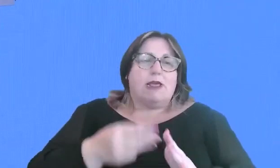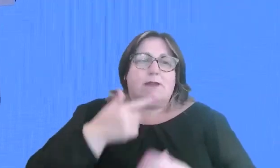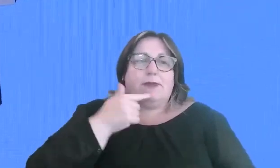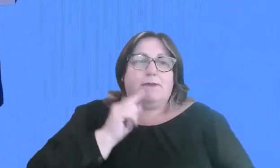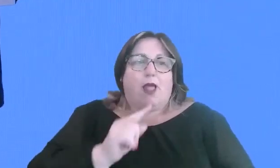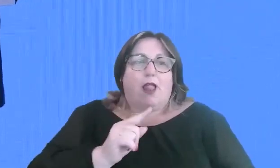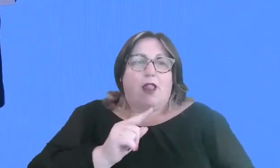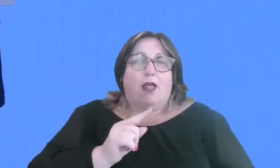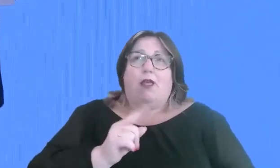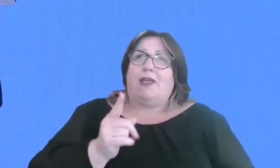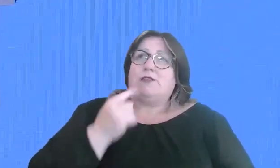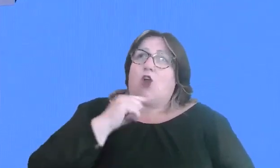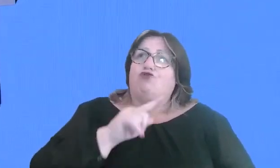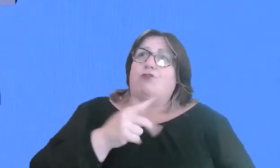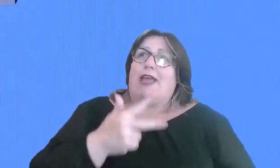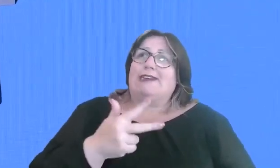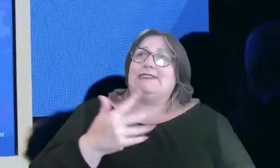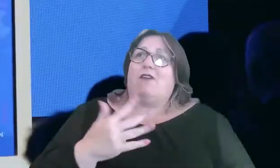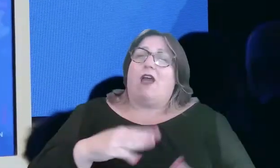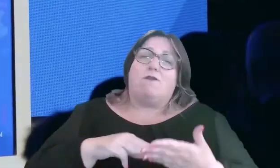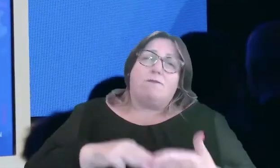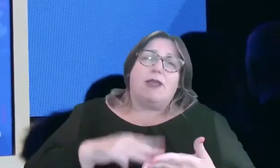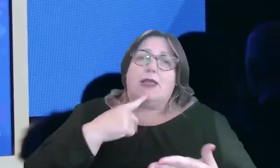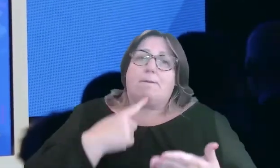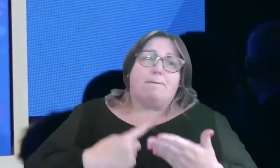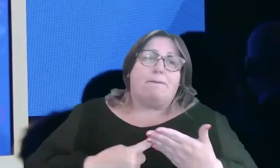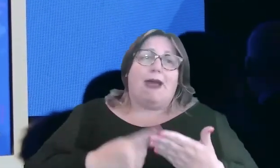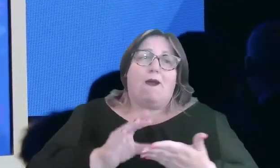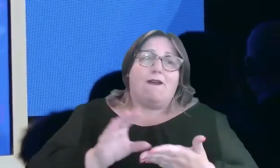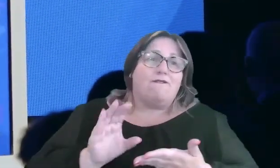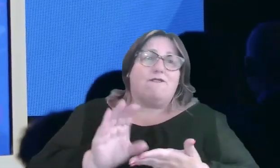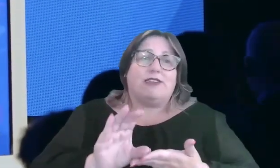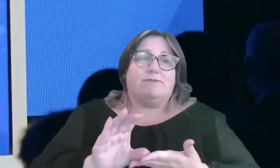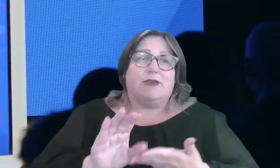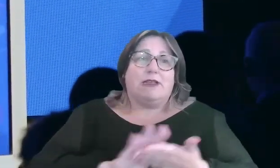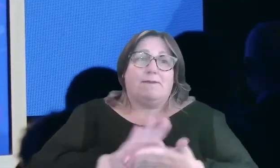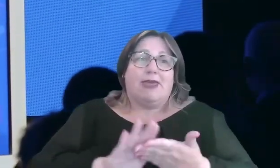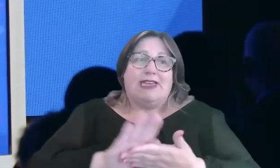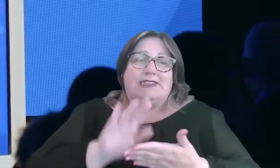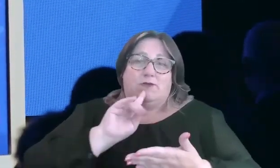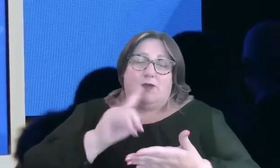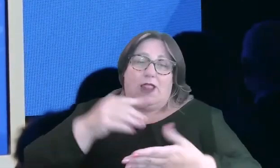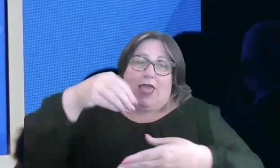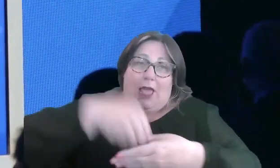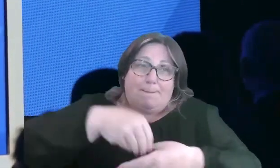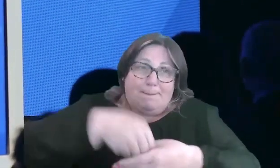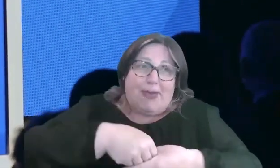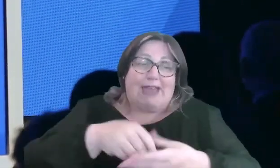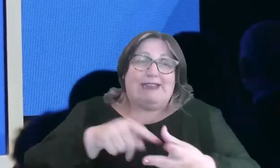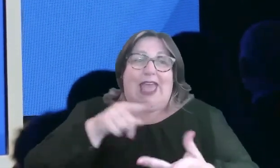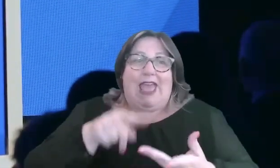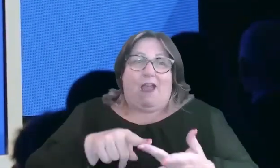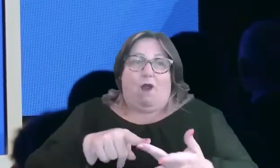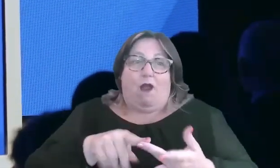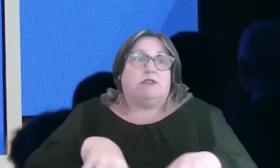£185 million investment embedding AI right through our education system, starting in our secondary schools with subjects